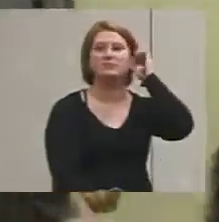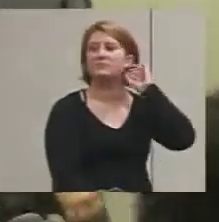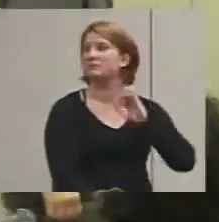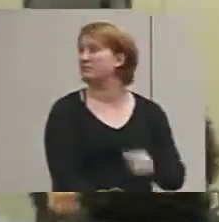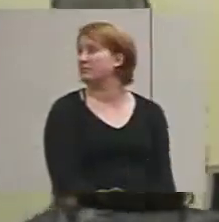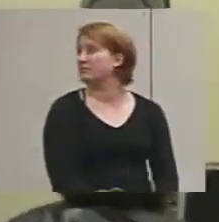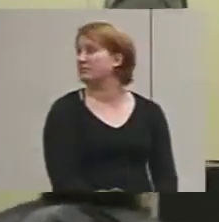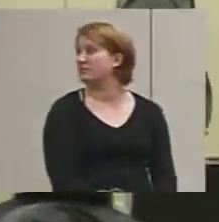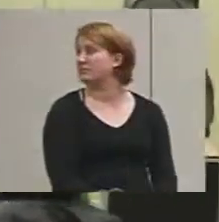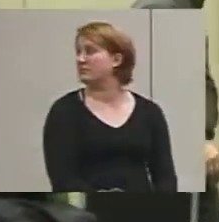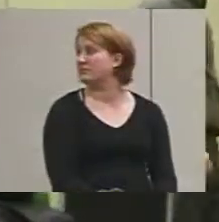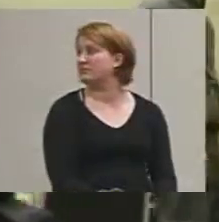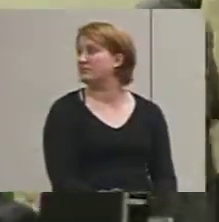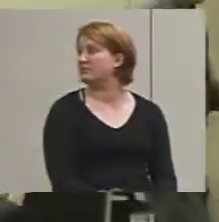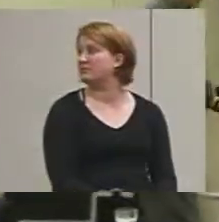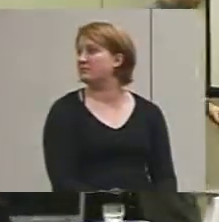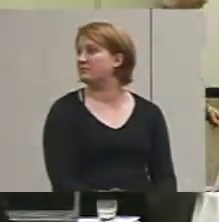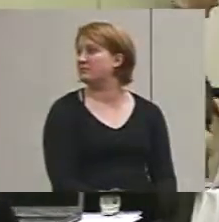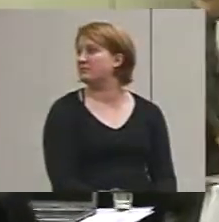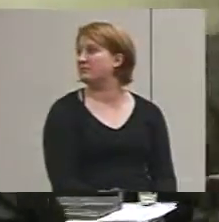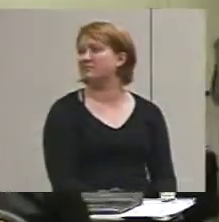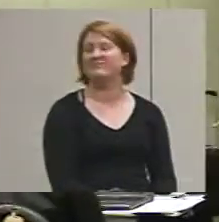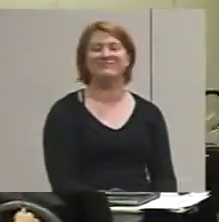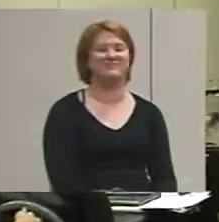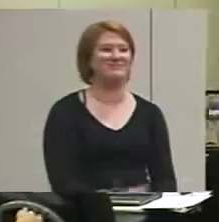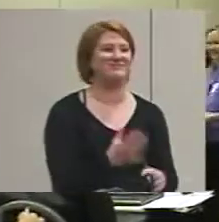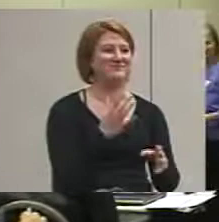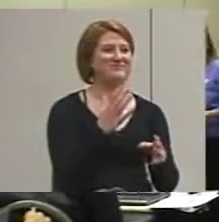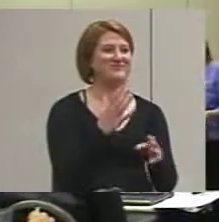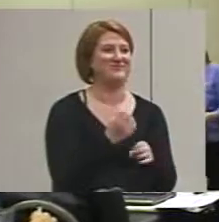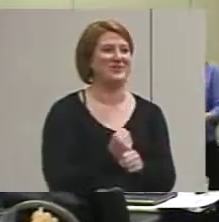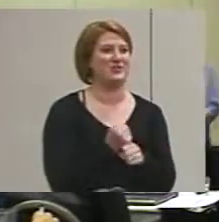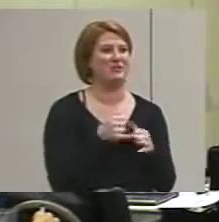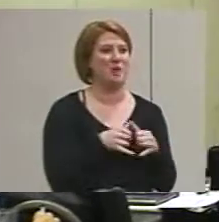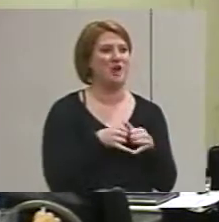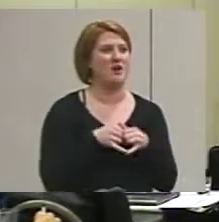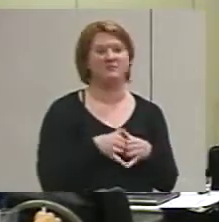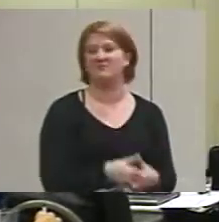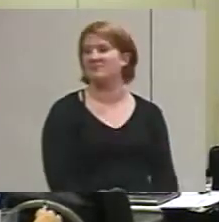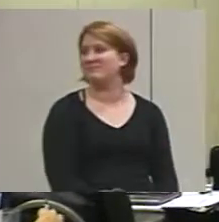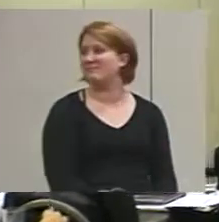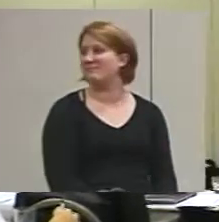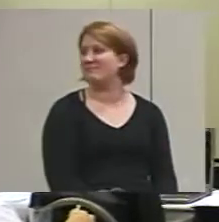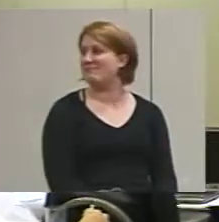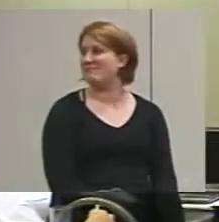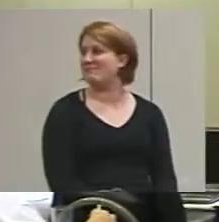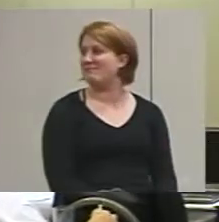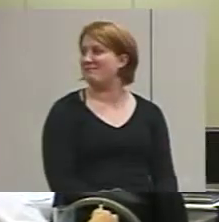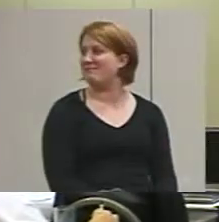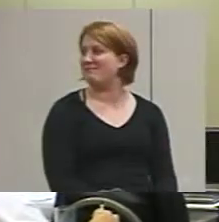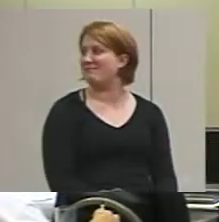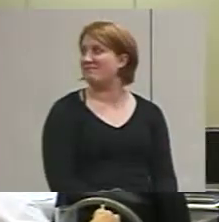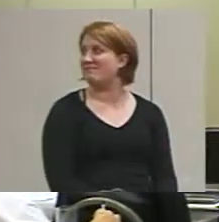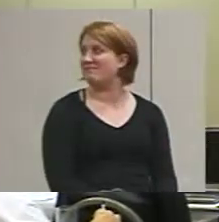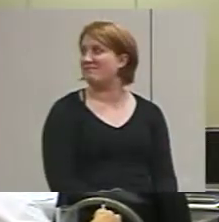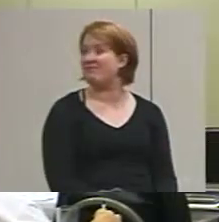I'll get my coat. And the microphone. Oh yeah, you probably like that back, huh?